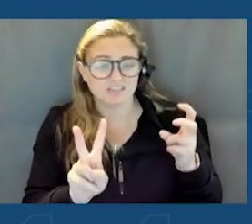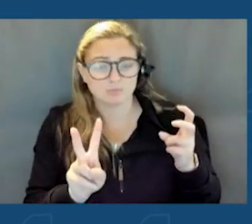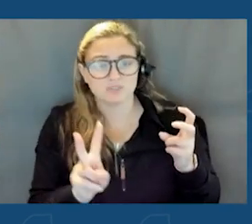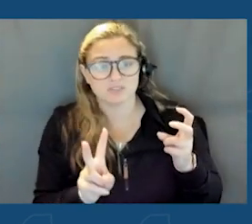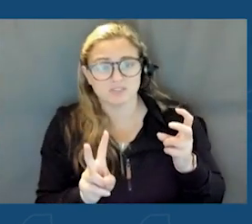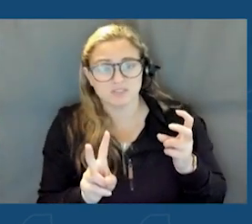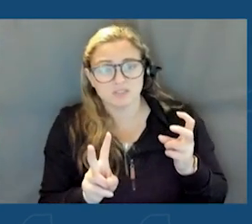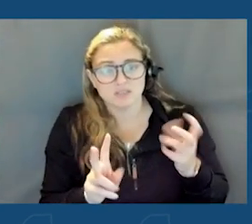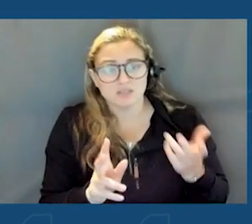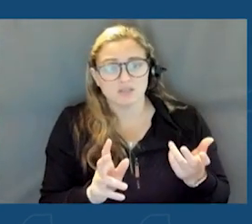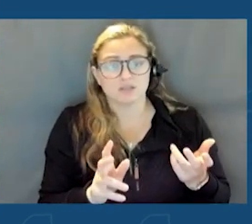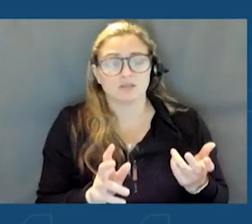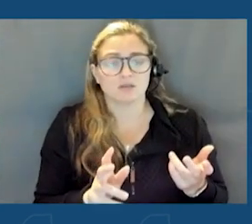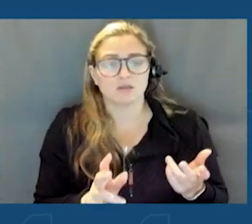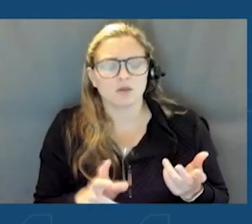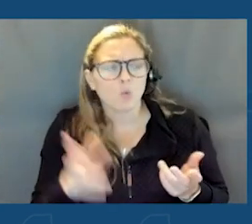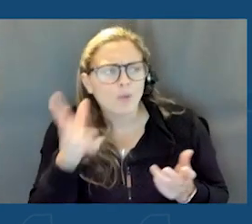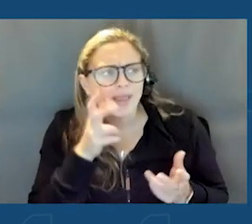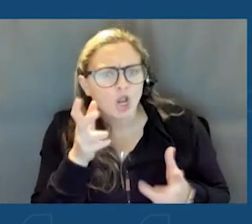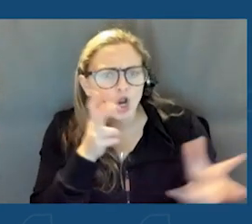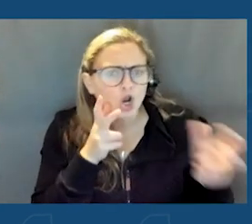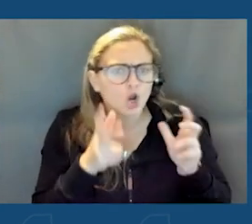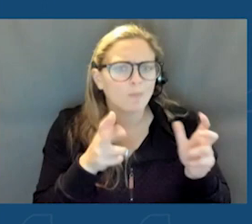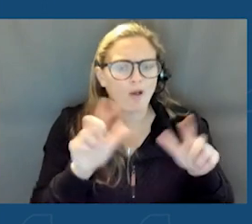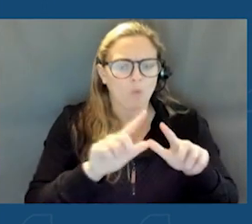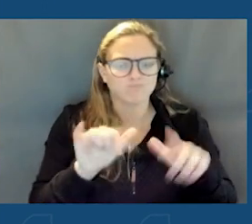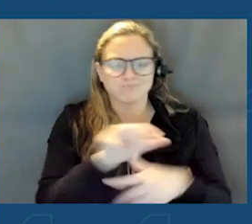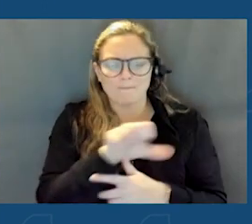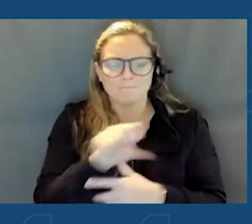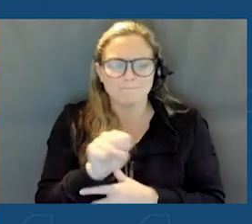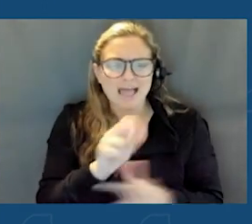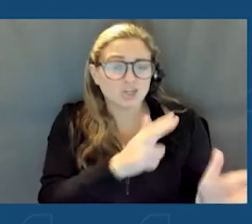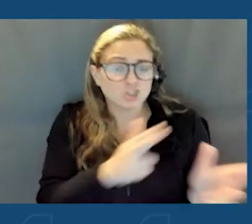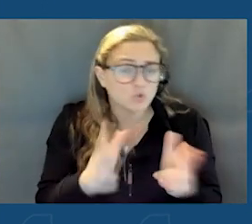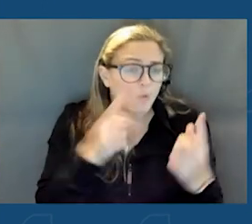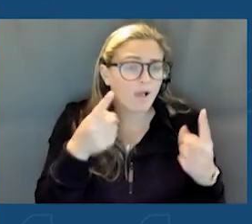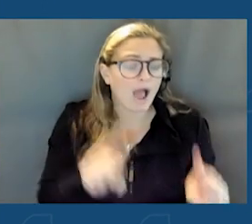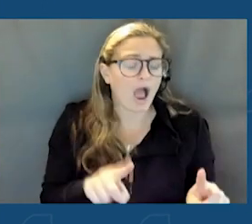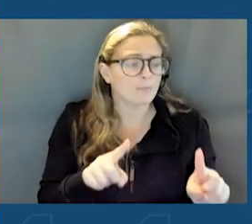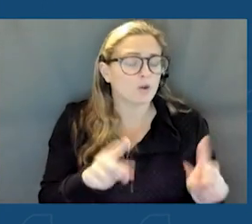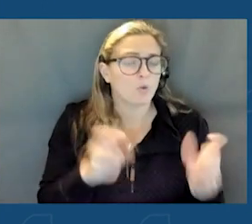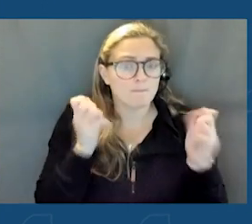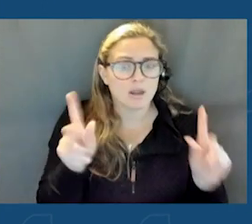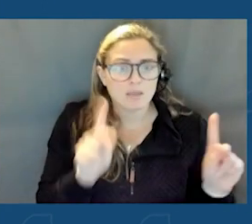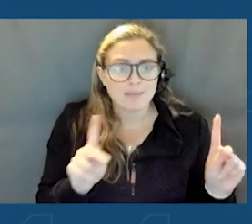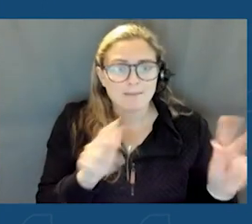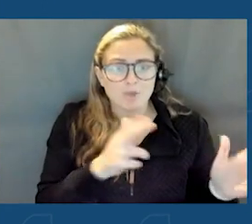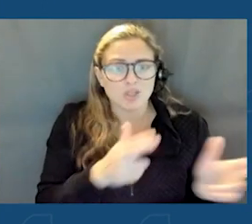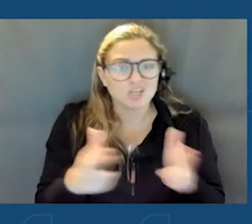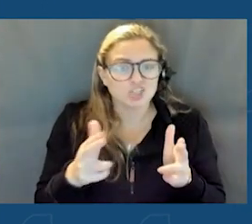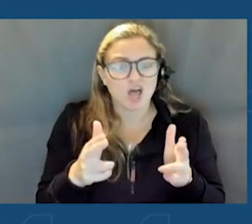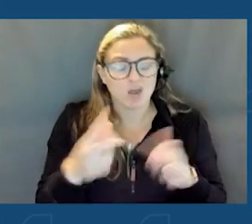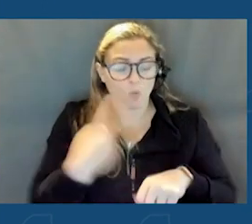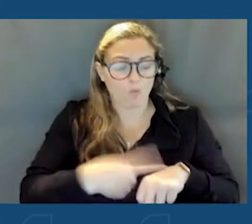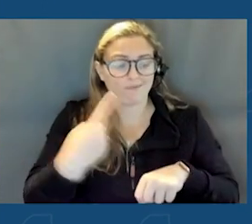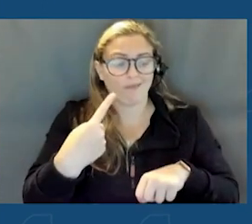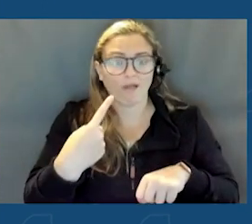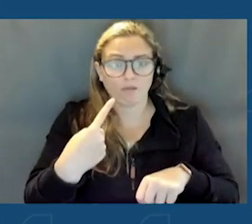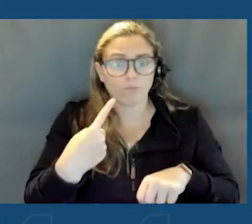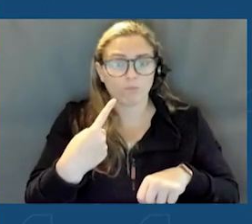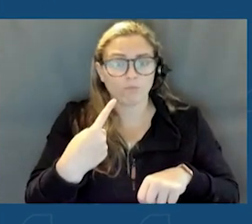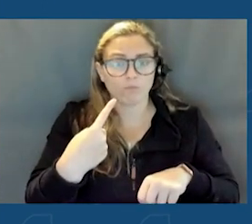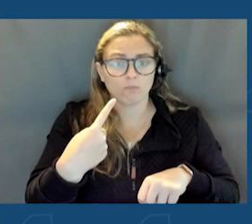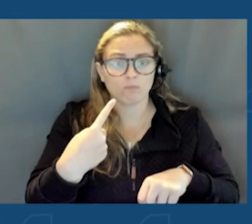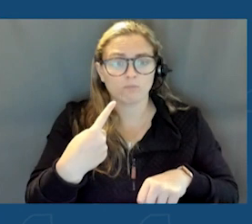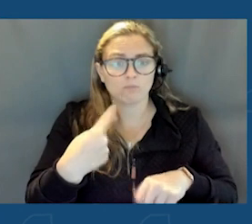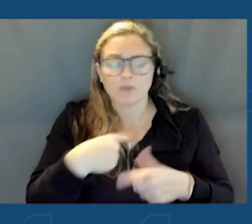through, a lot of times we hear about mass shootings, which will happen where there'll be a number of people that are shot in one occurrence. But we